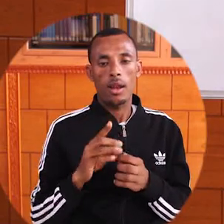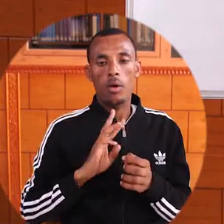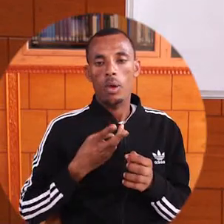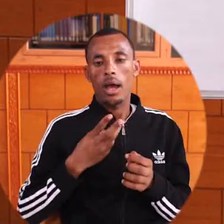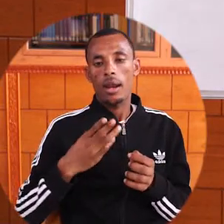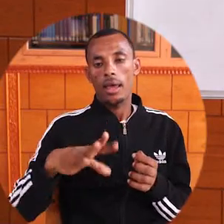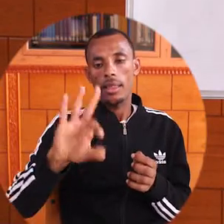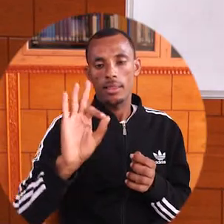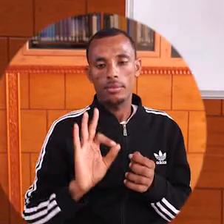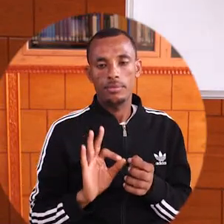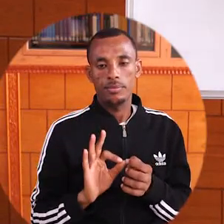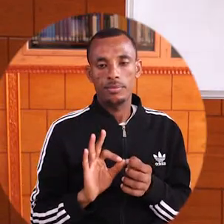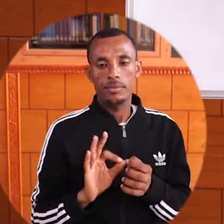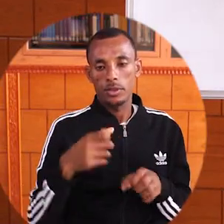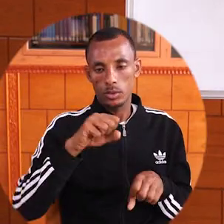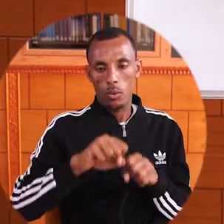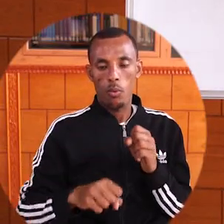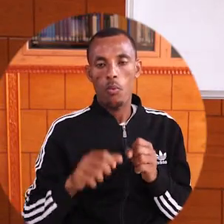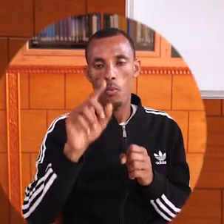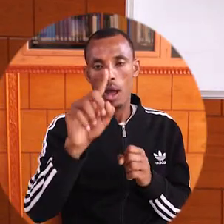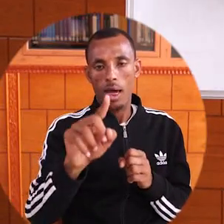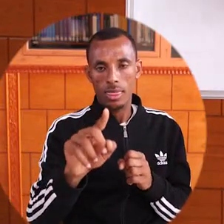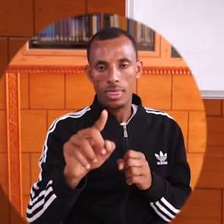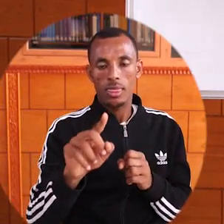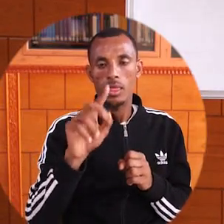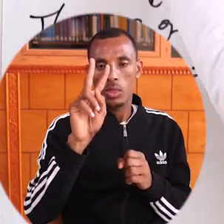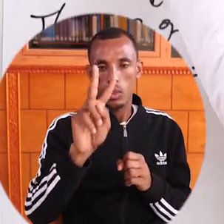their hexagon? So